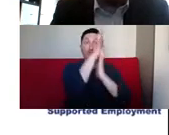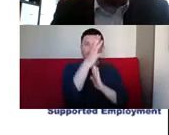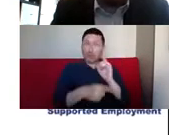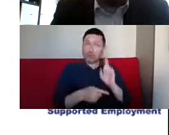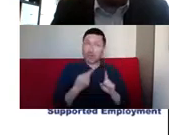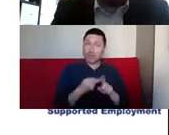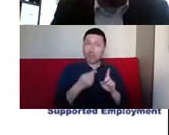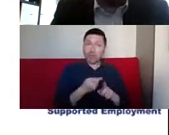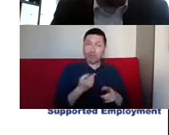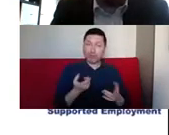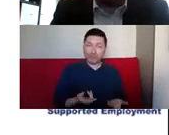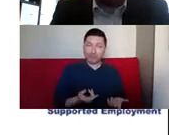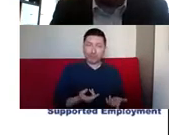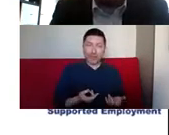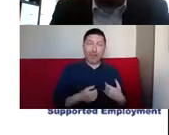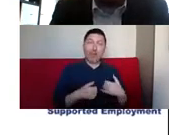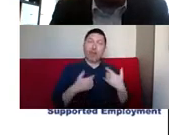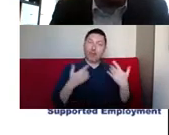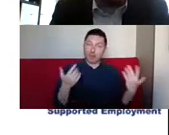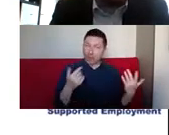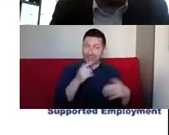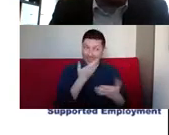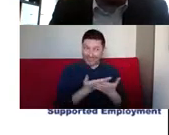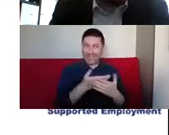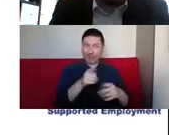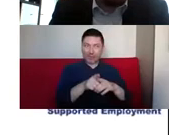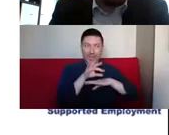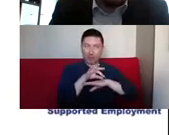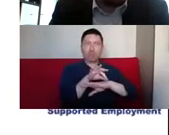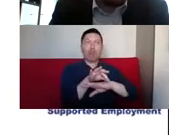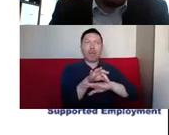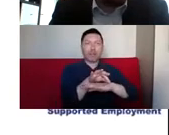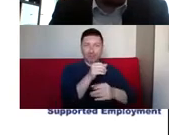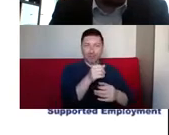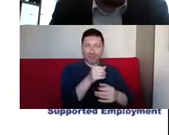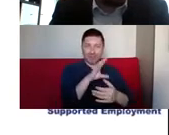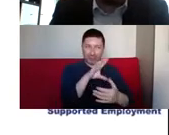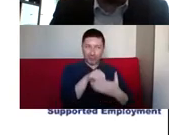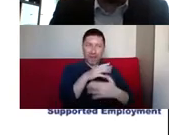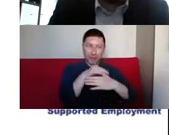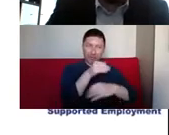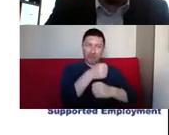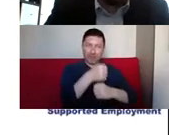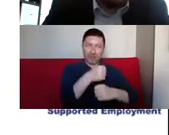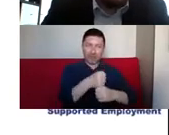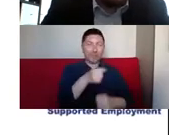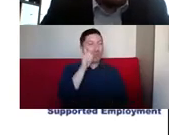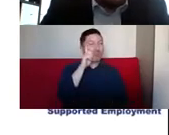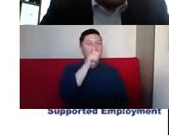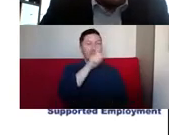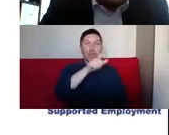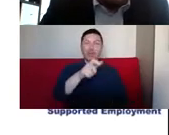increased responsibilities throughout their working lives. Next slide, please.